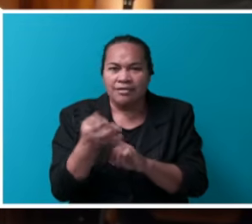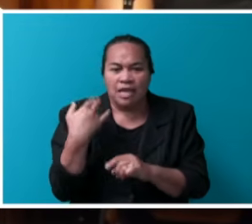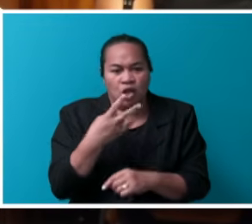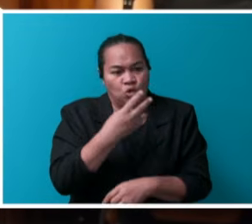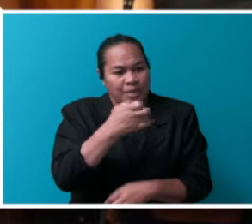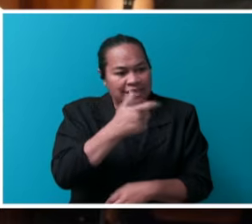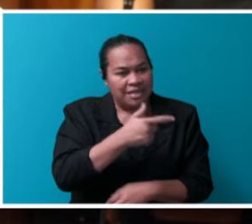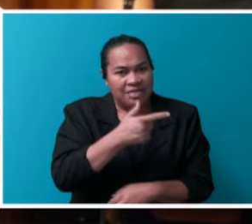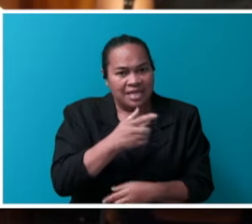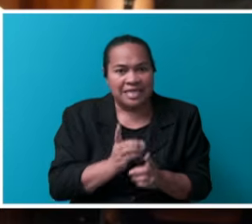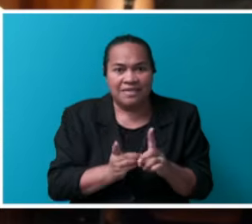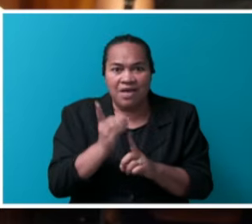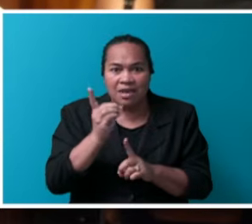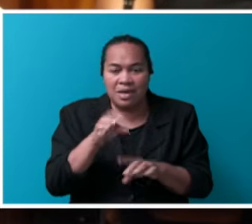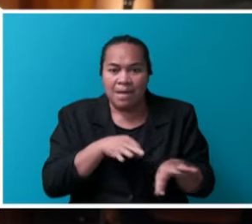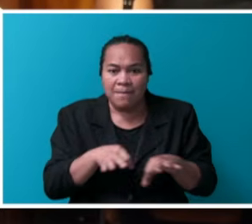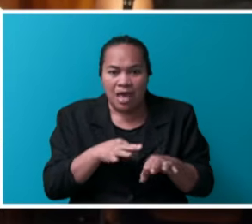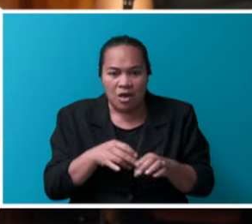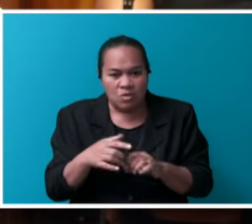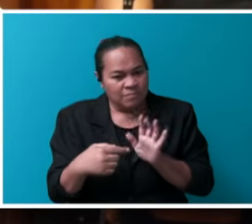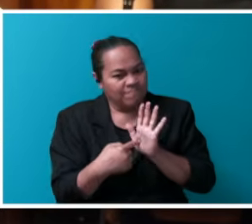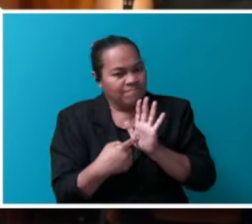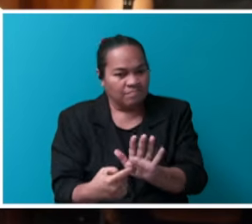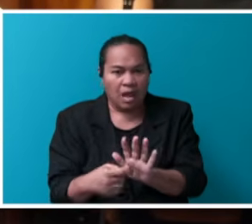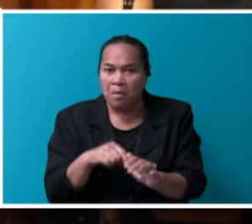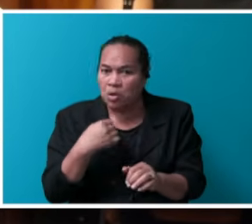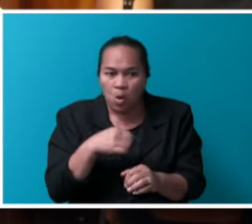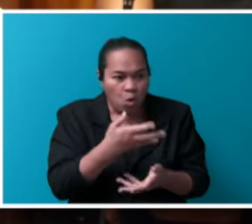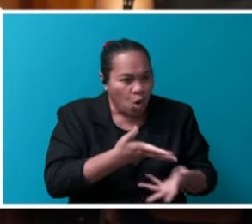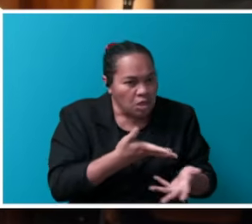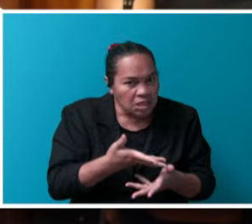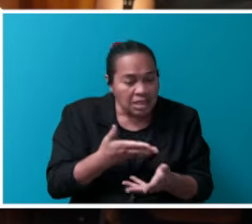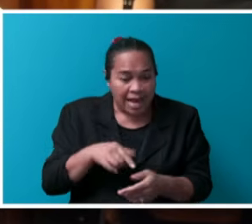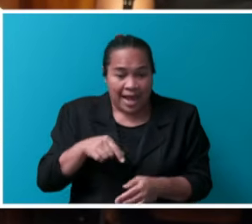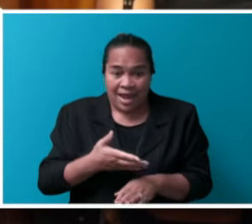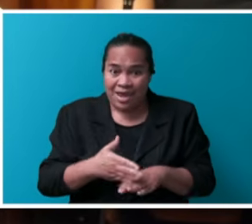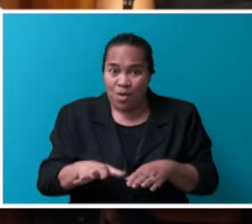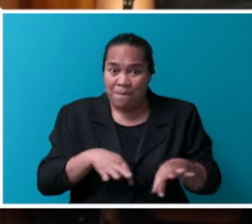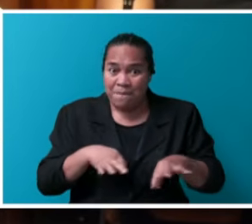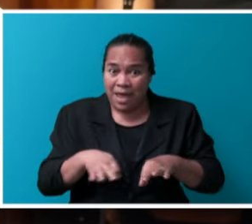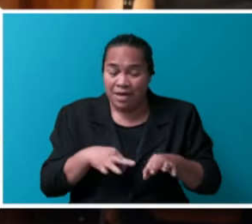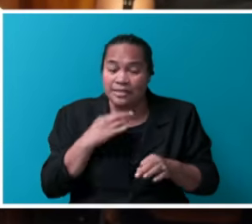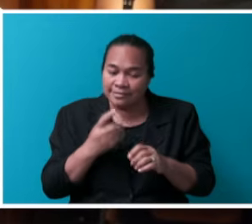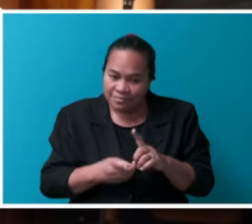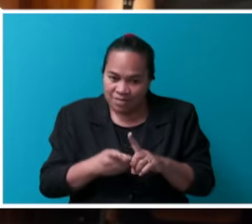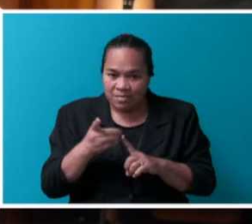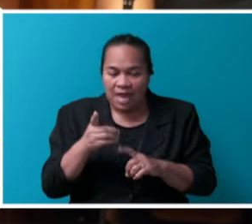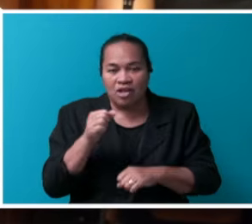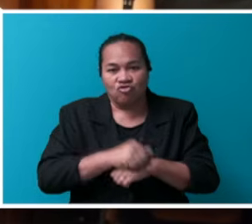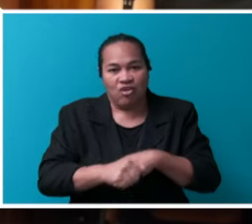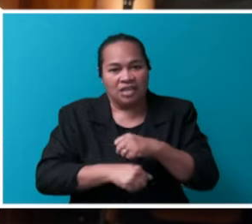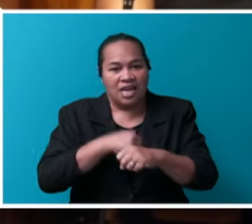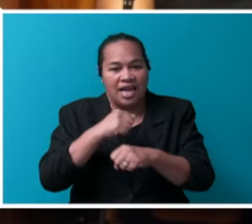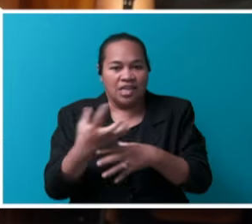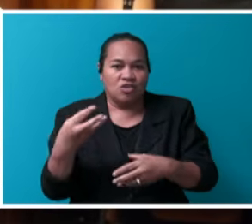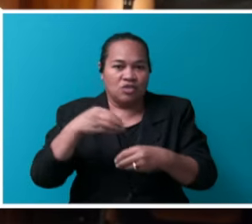2017 development plan, which was imposed without much consultation, this new plan was developed in a structured and inclusive manner and